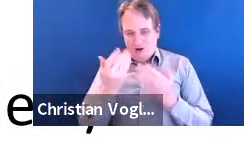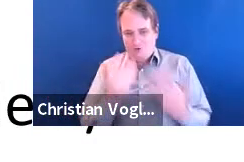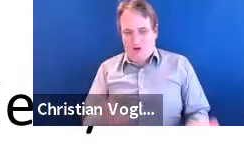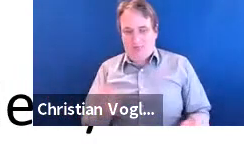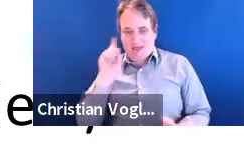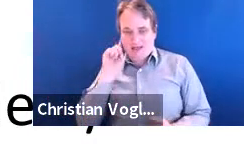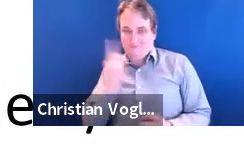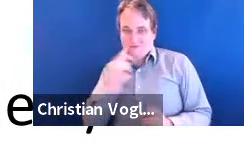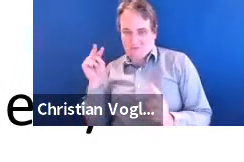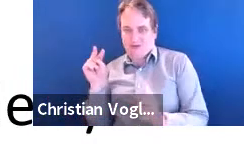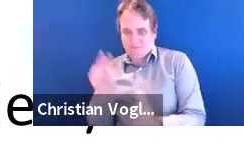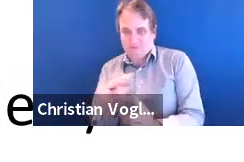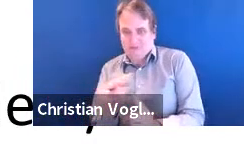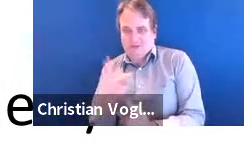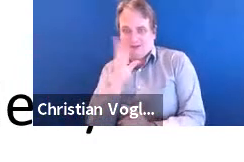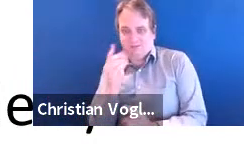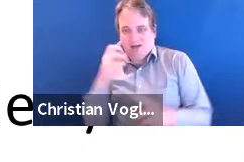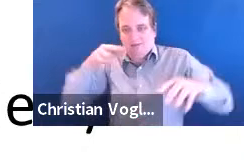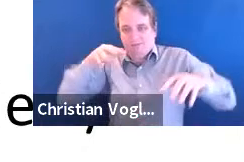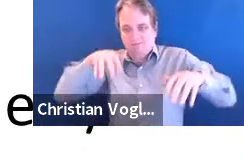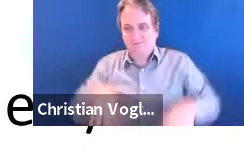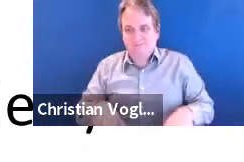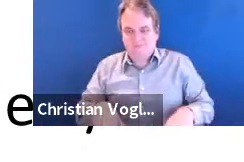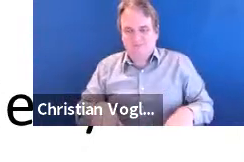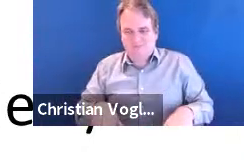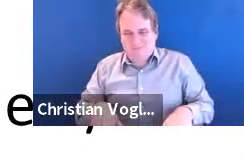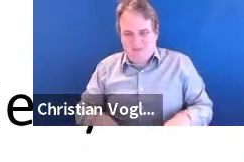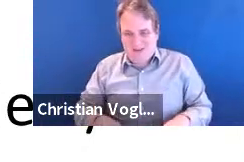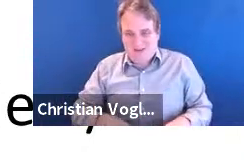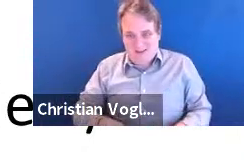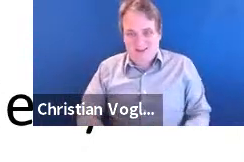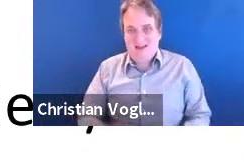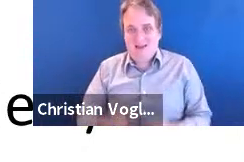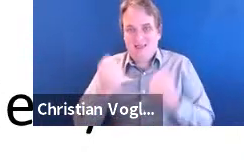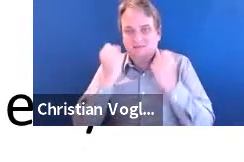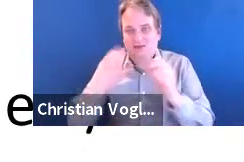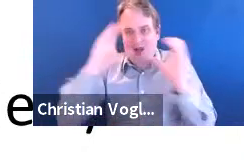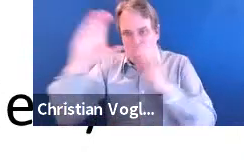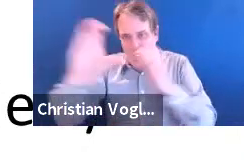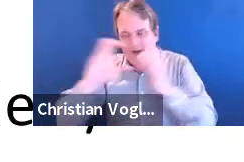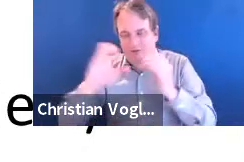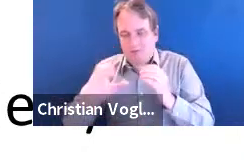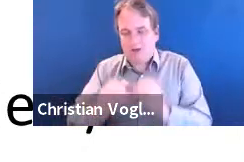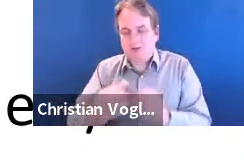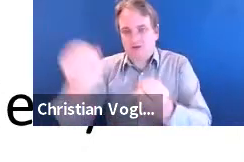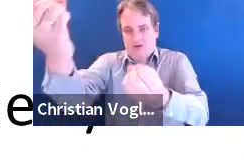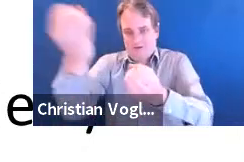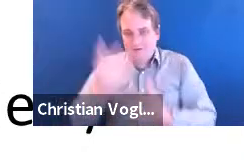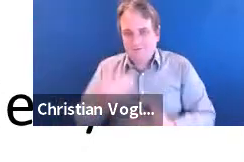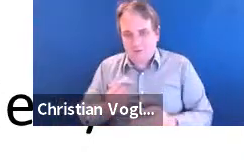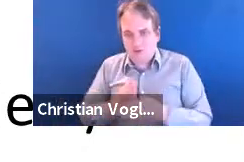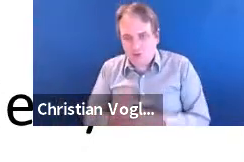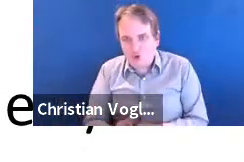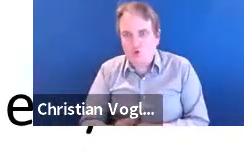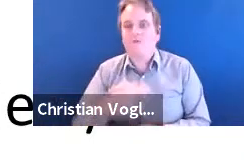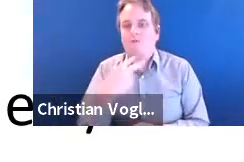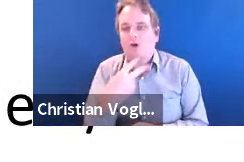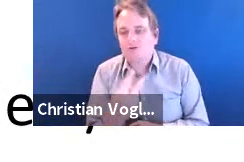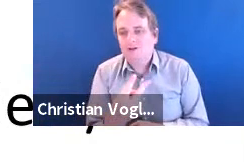days. They seem to have a lot to say. And I certainly expect that autonomous vehicles are also going to be chatty.